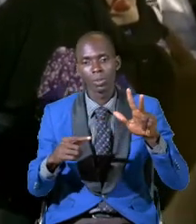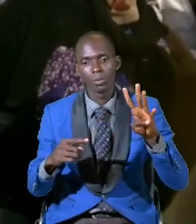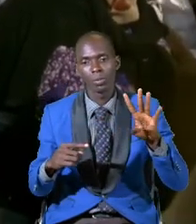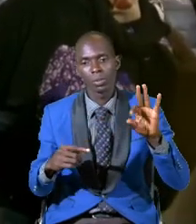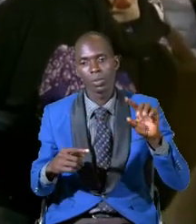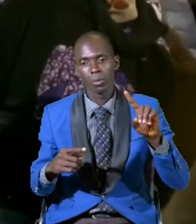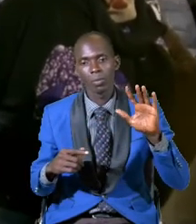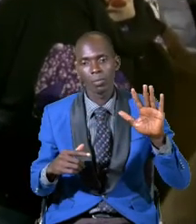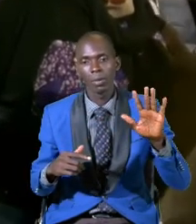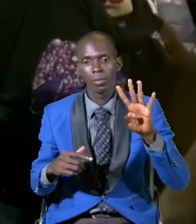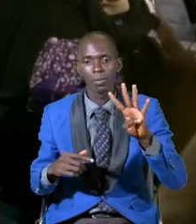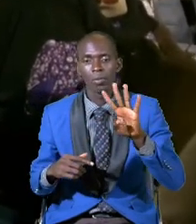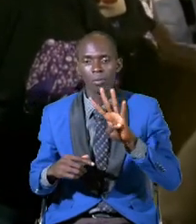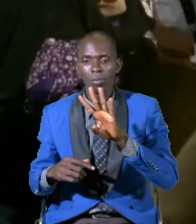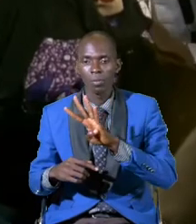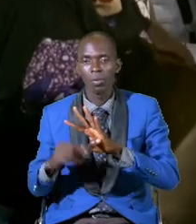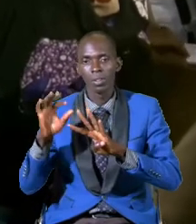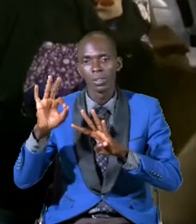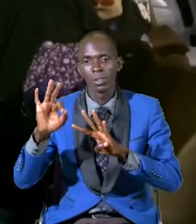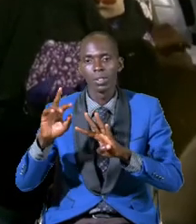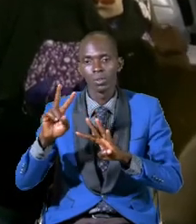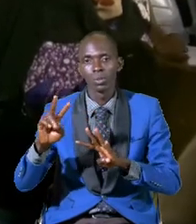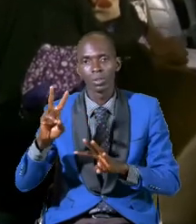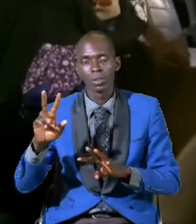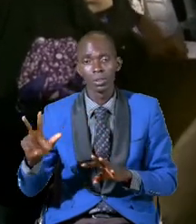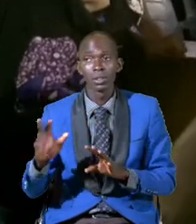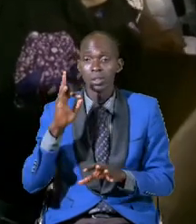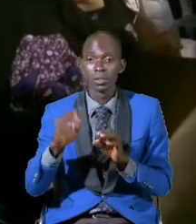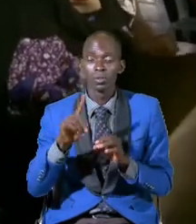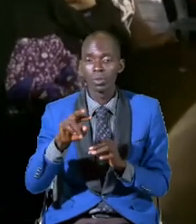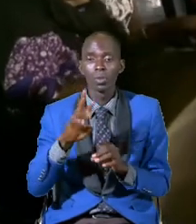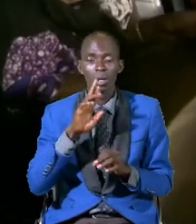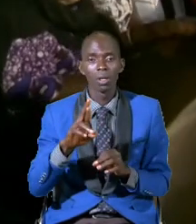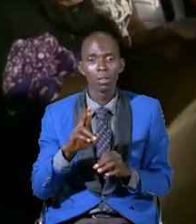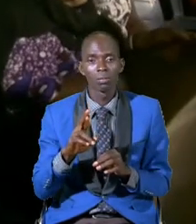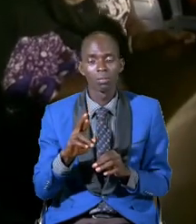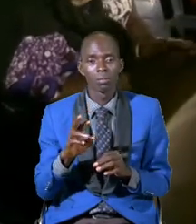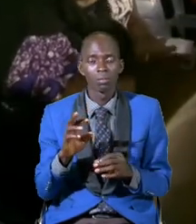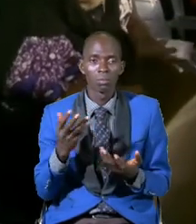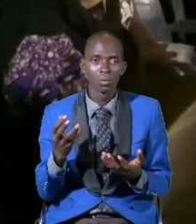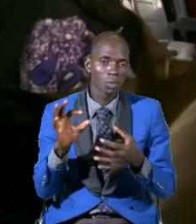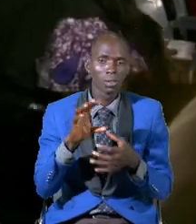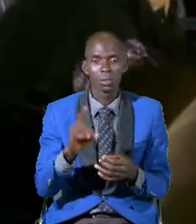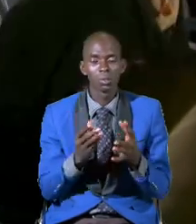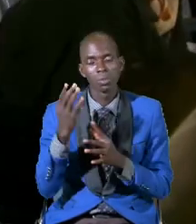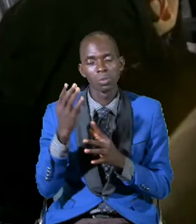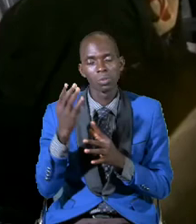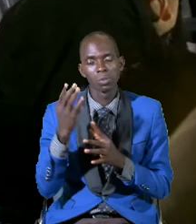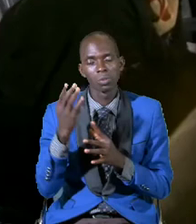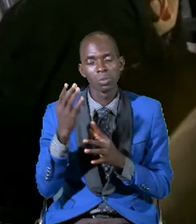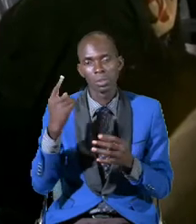+234 915 444 9263. If you are joining us on radio and on TV, you can connect with us, send a text if you've given your life to